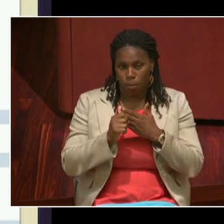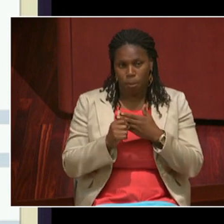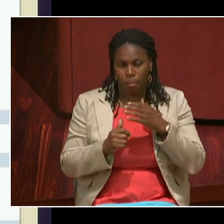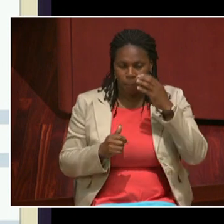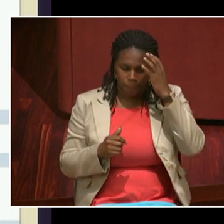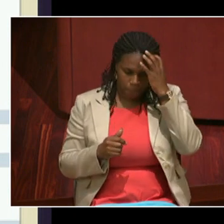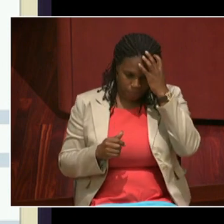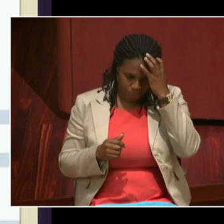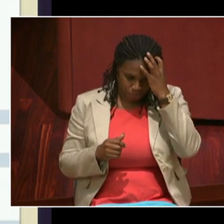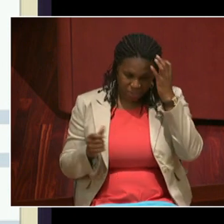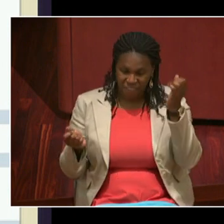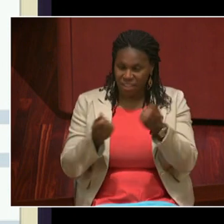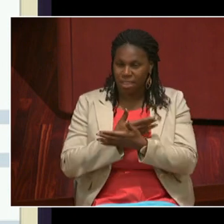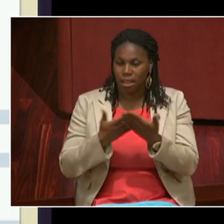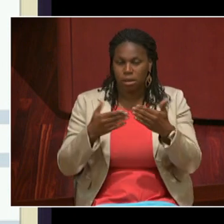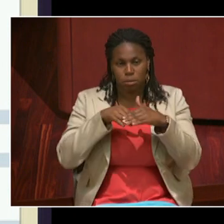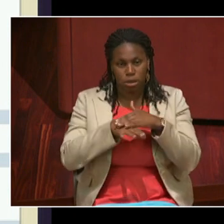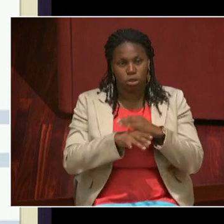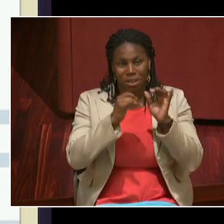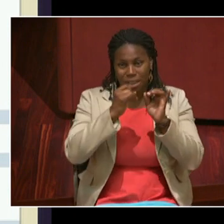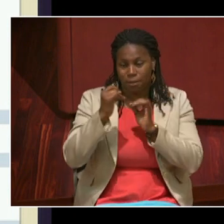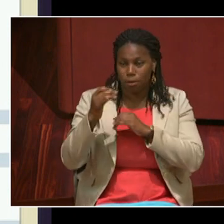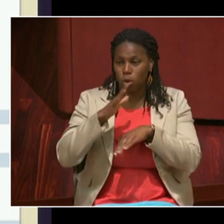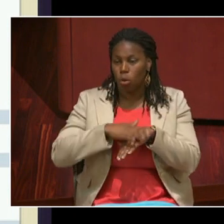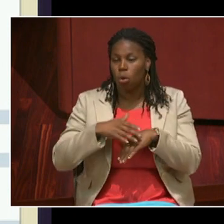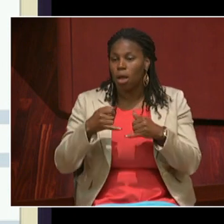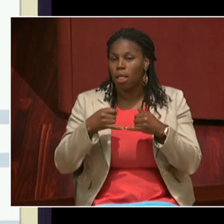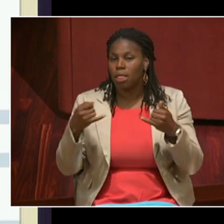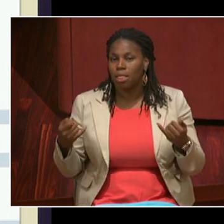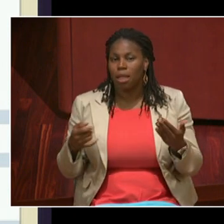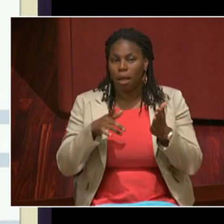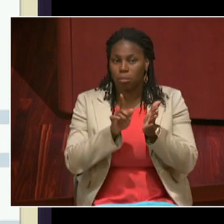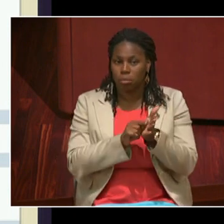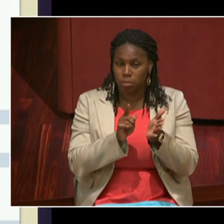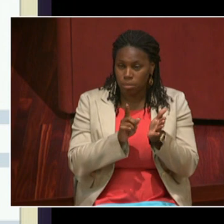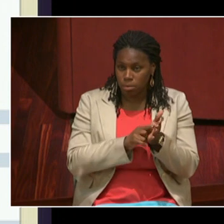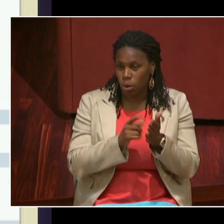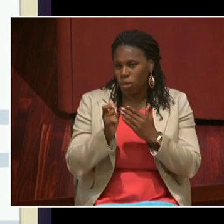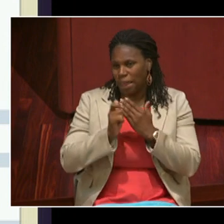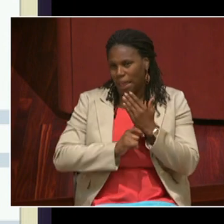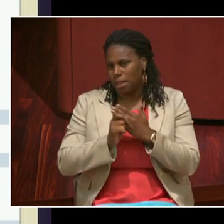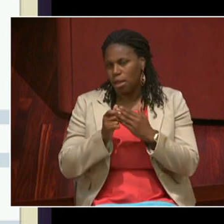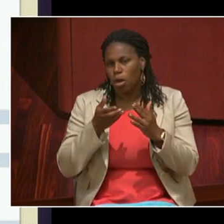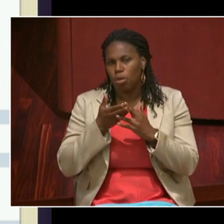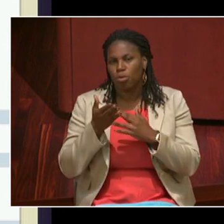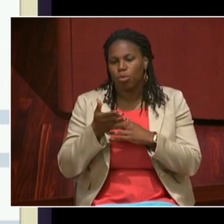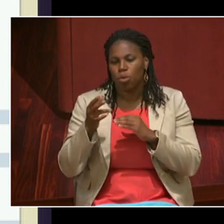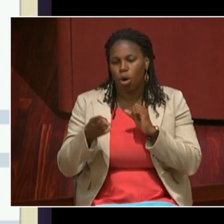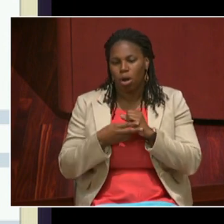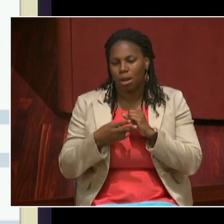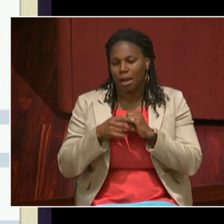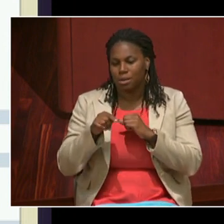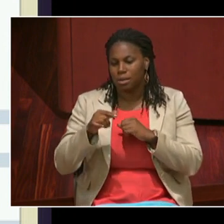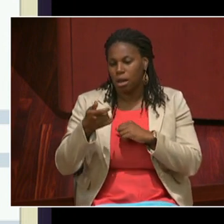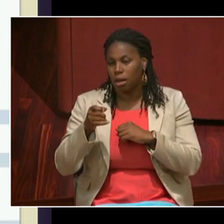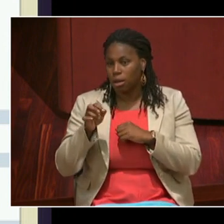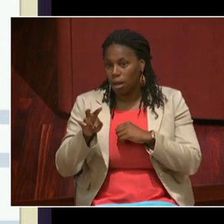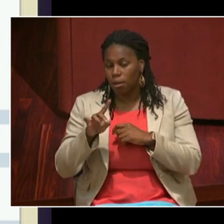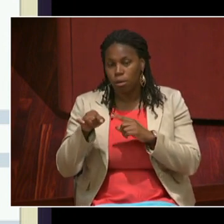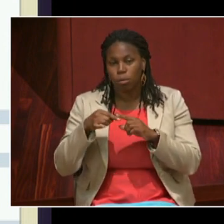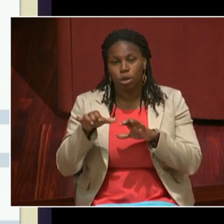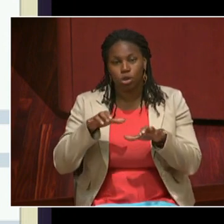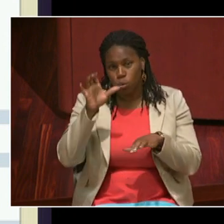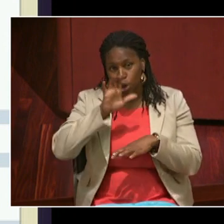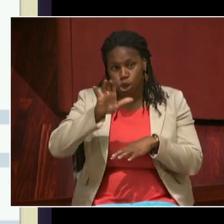have been entered individually into our online public access system, our online catalog through archives.gov. And when you do a search,